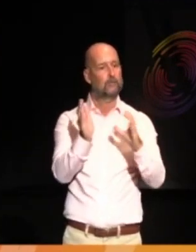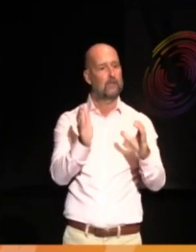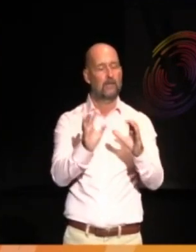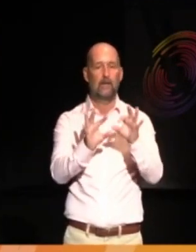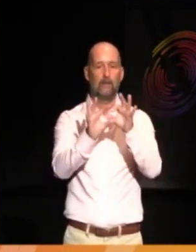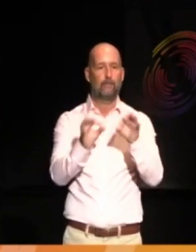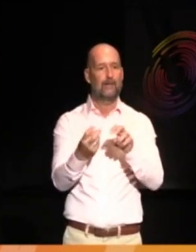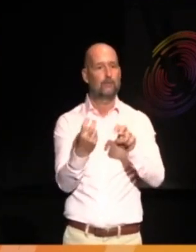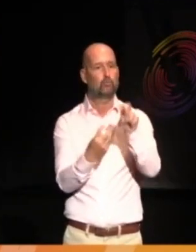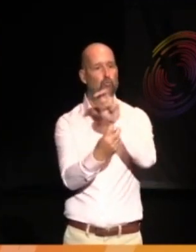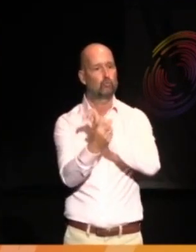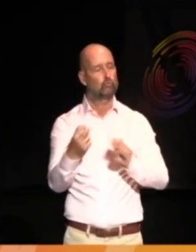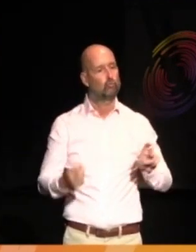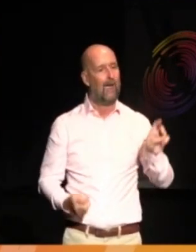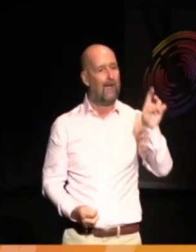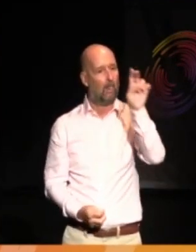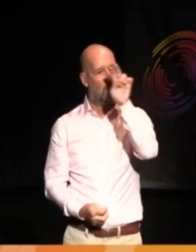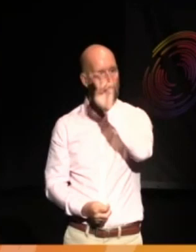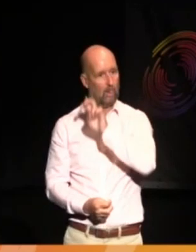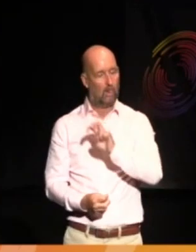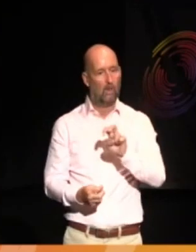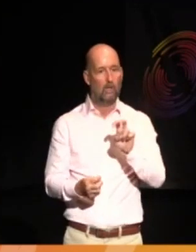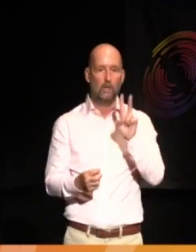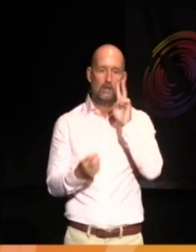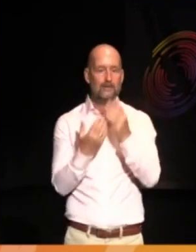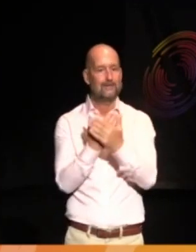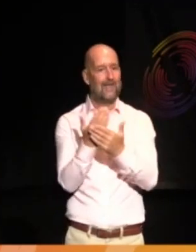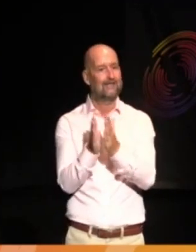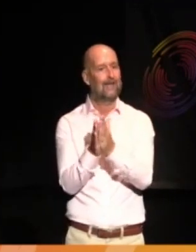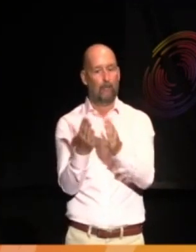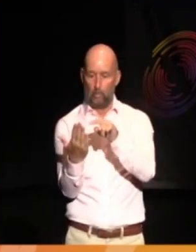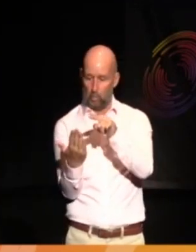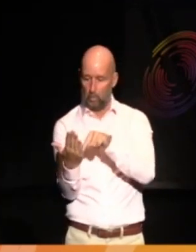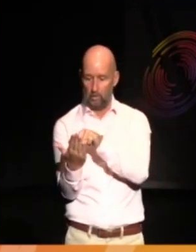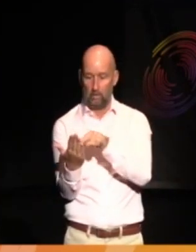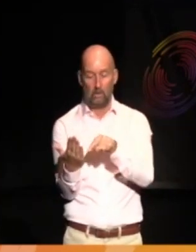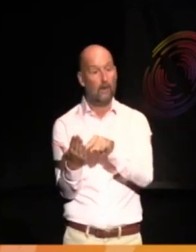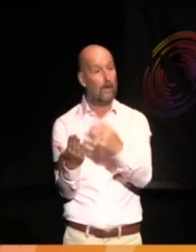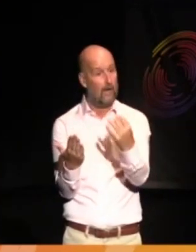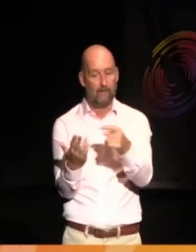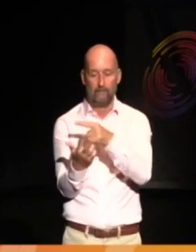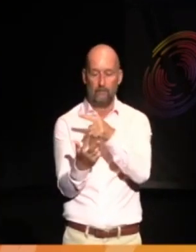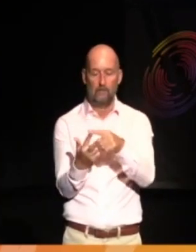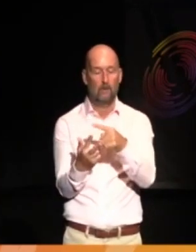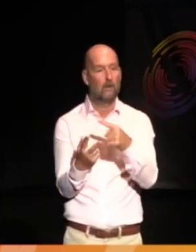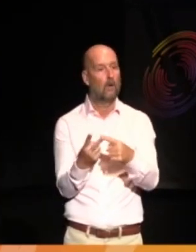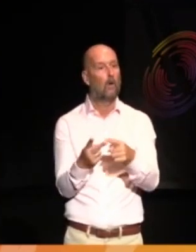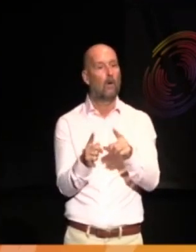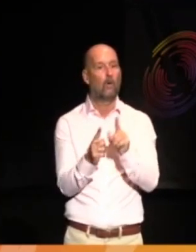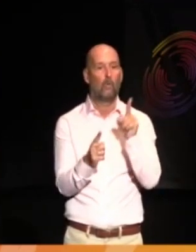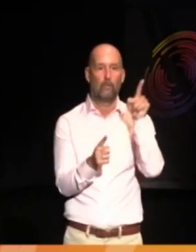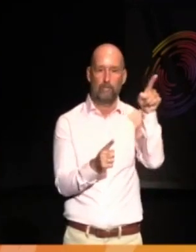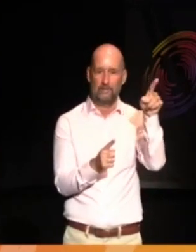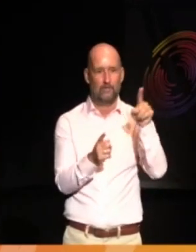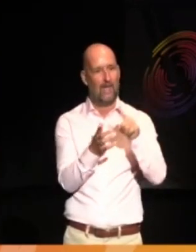you'll find that in your Saturday book. You meet by the Engels statue. And there's the Human